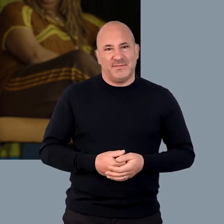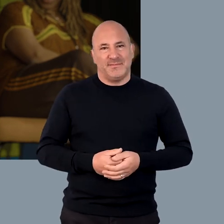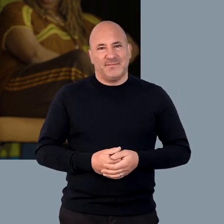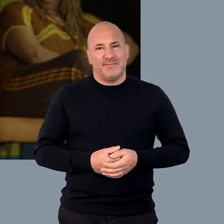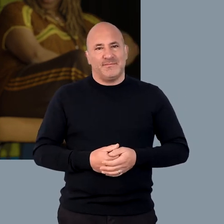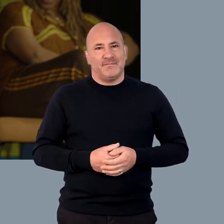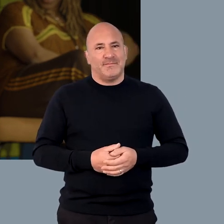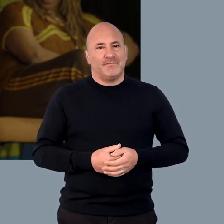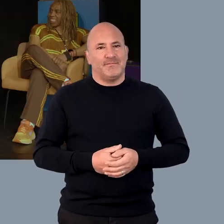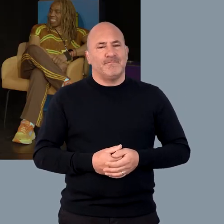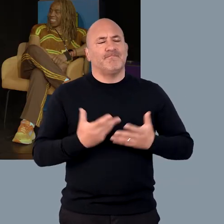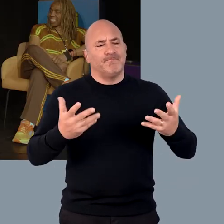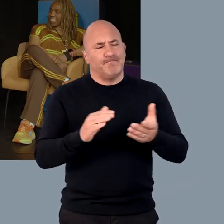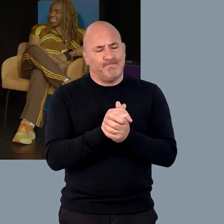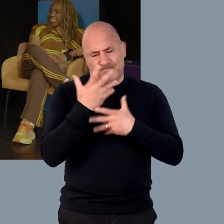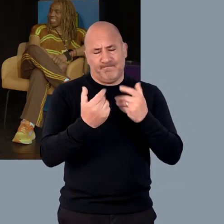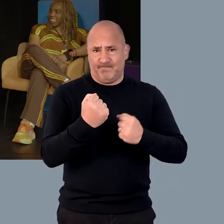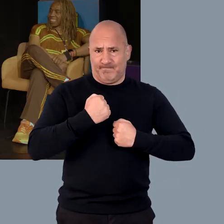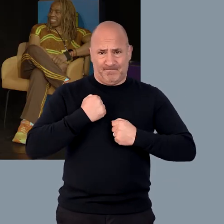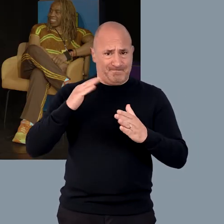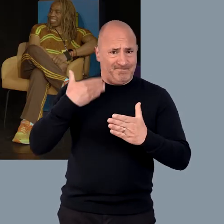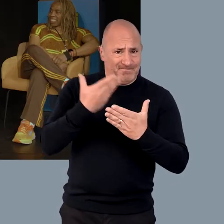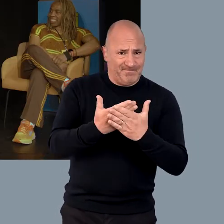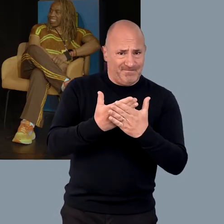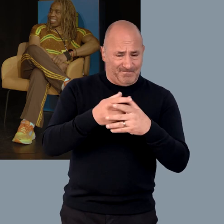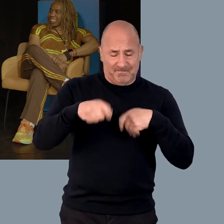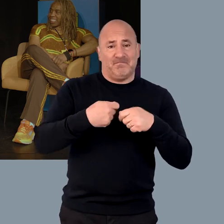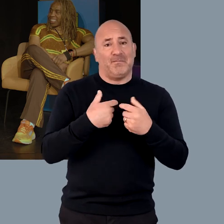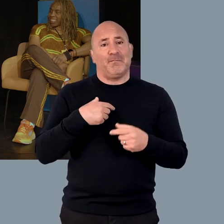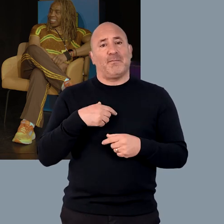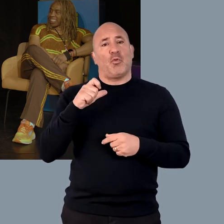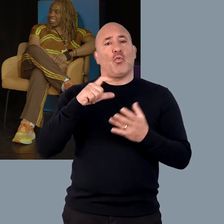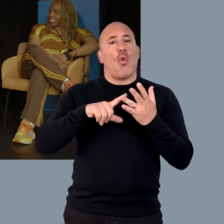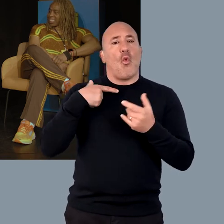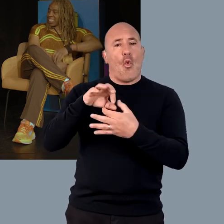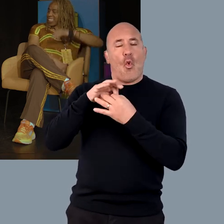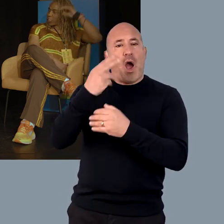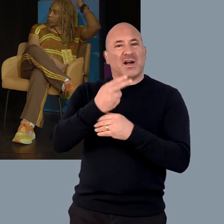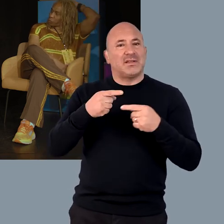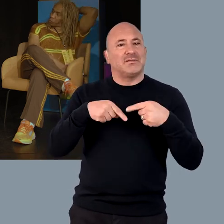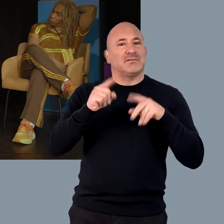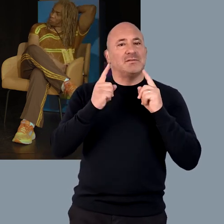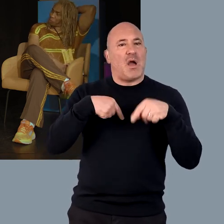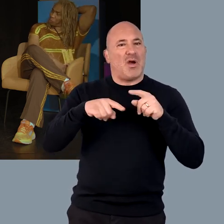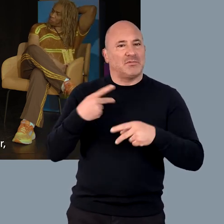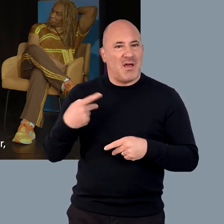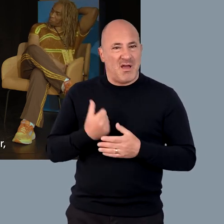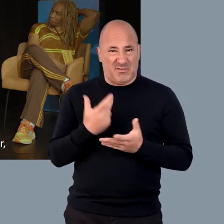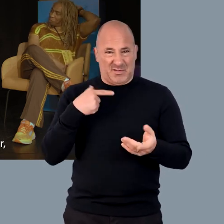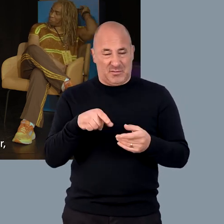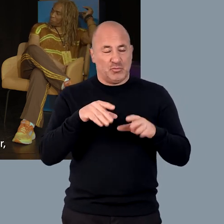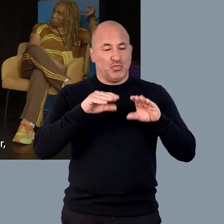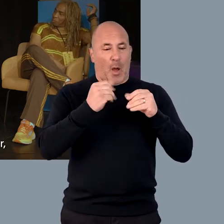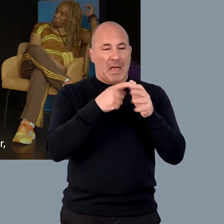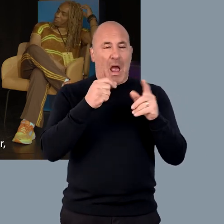neurodivergent. So a little bit about my journey to becoming co-artistic director. So I